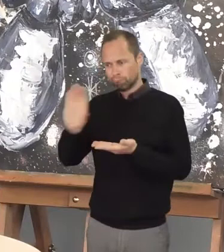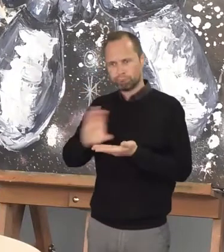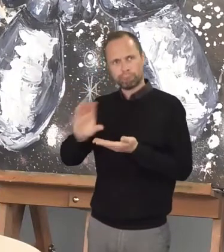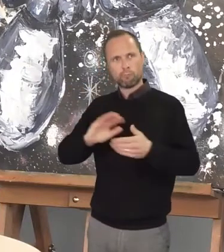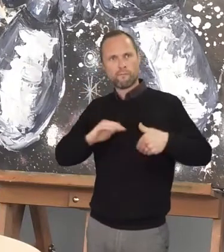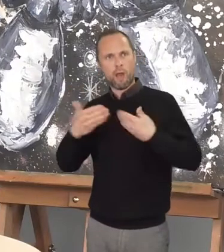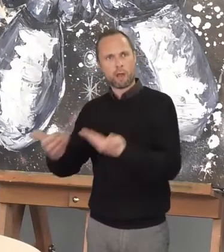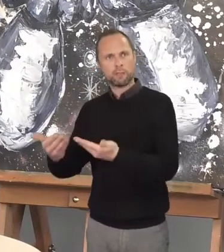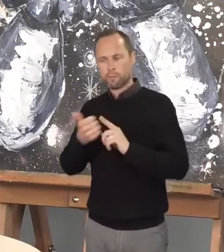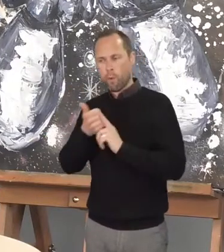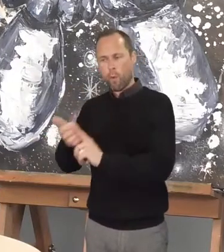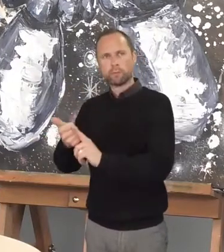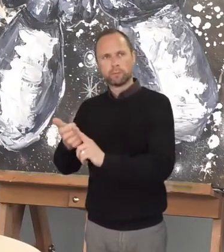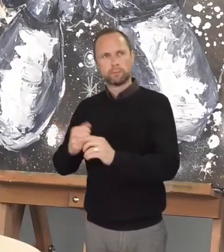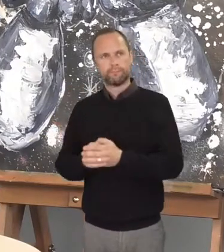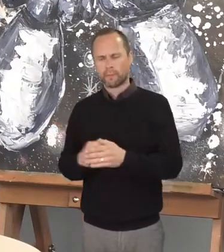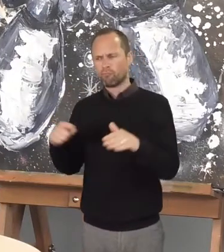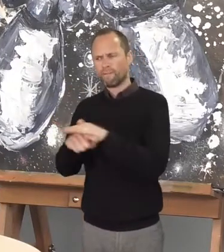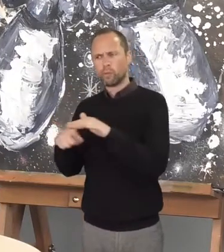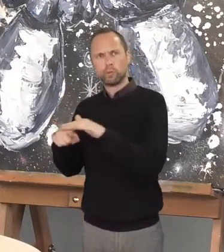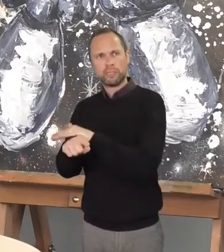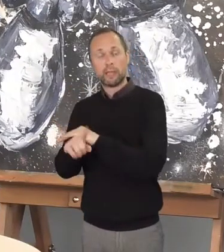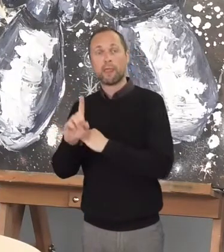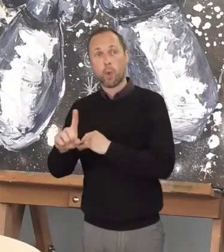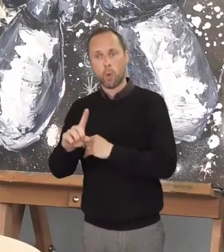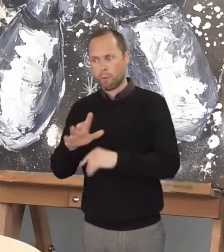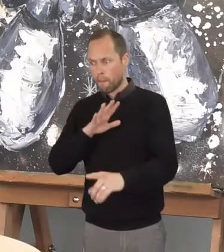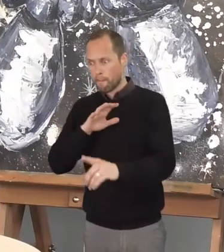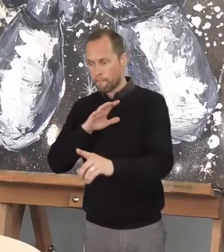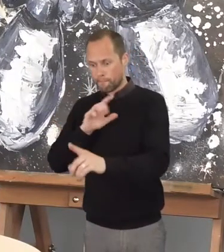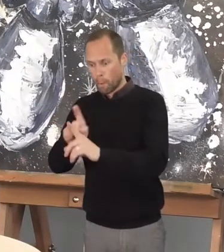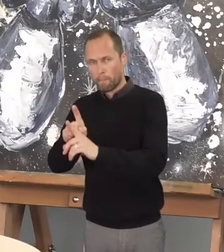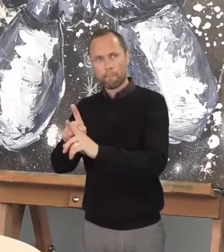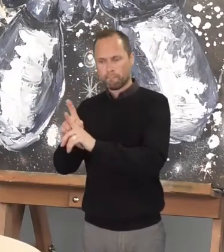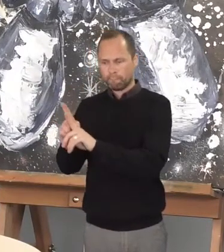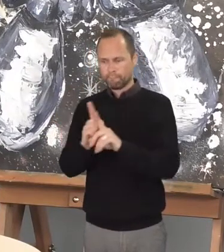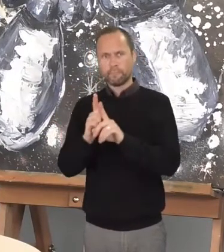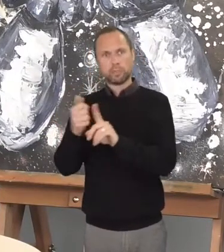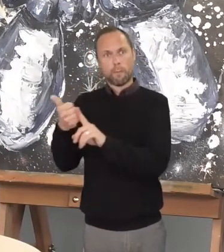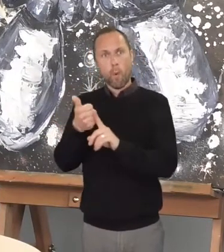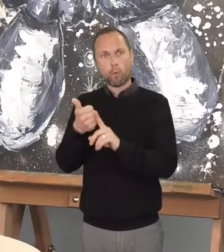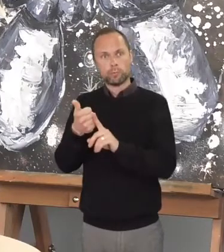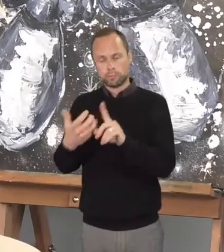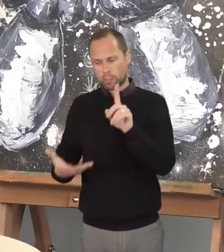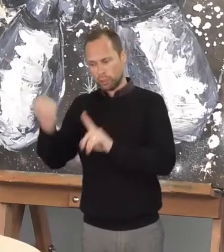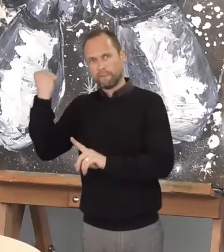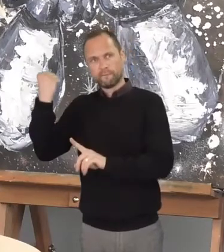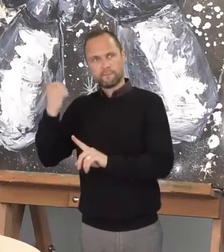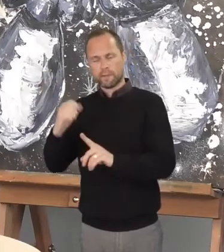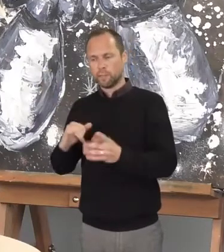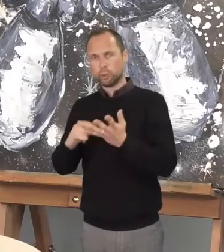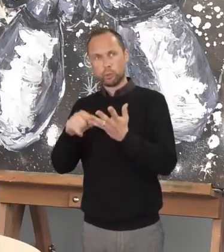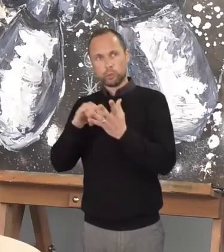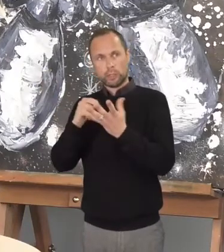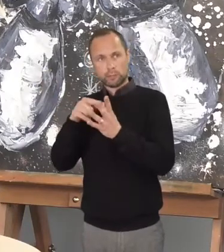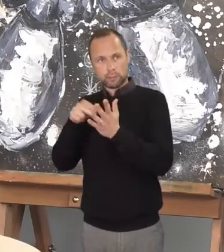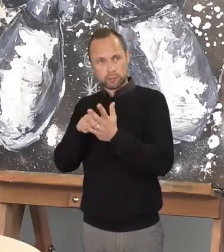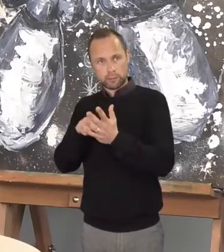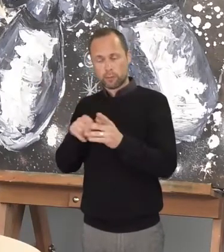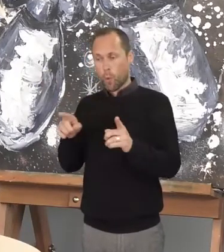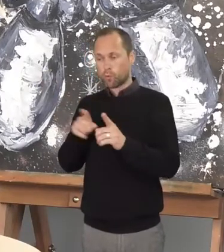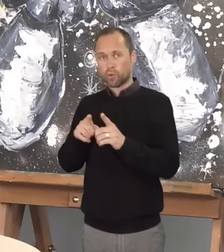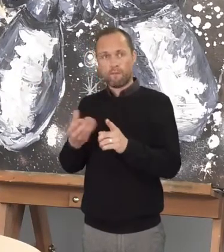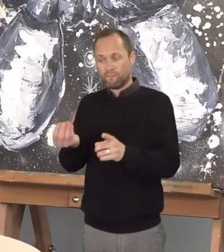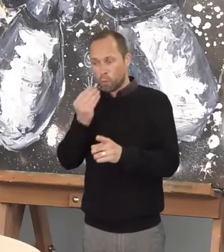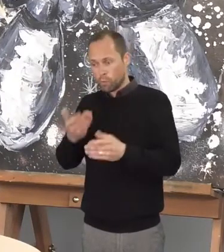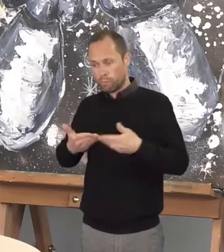their country. They found Susan, and not only were they able to help her access food, but they actually were able to visit her weekly, and